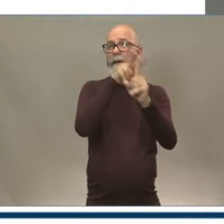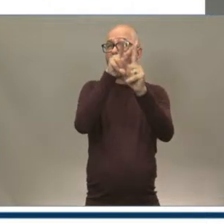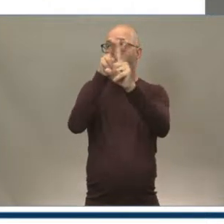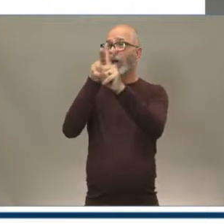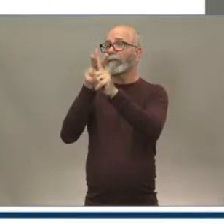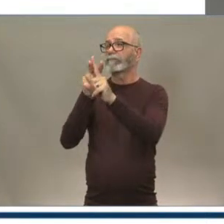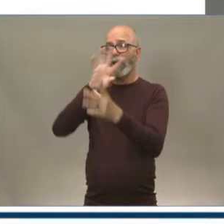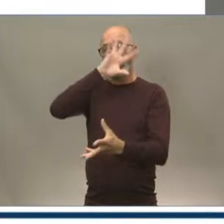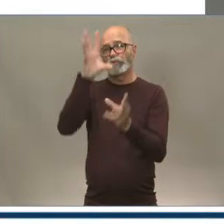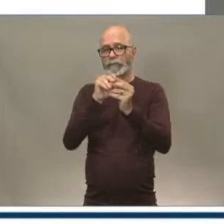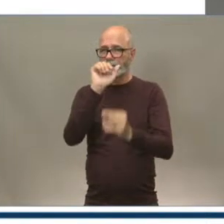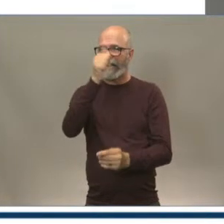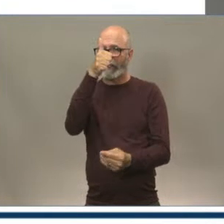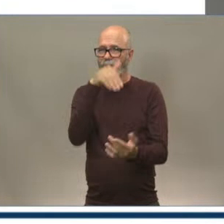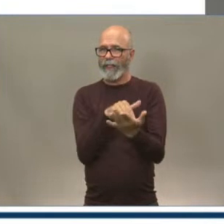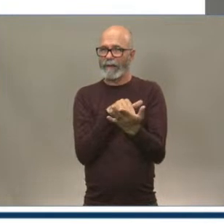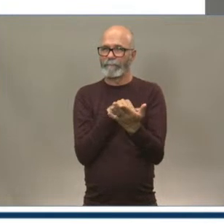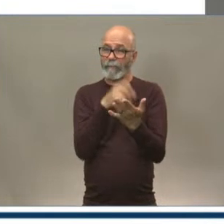So,